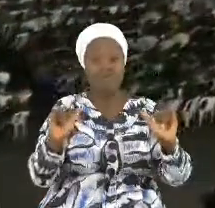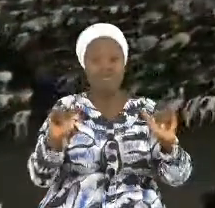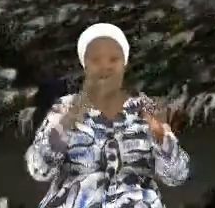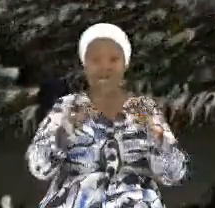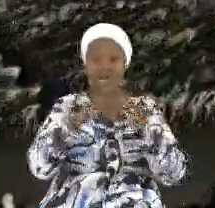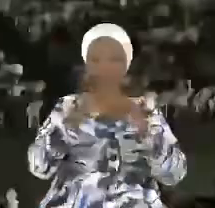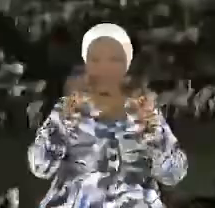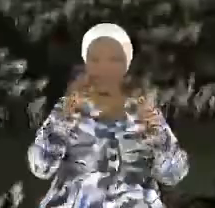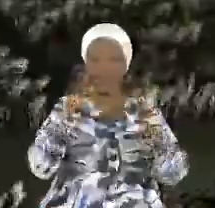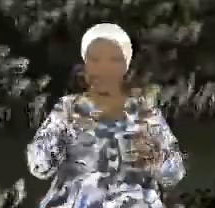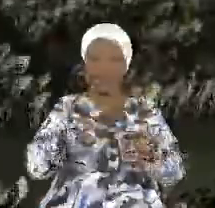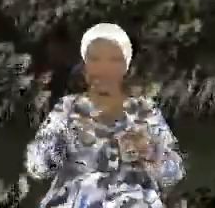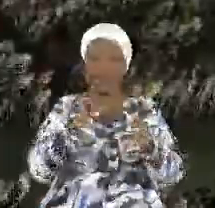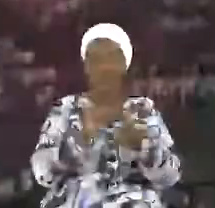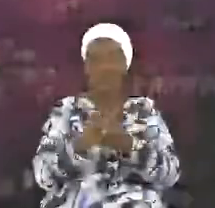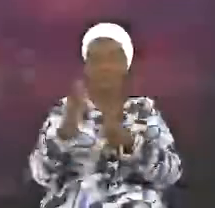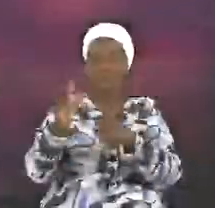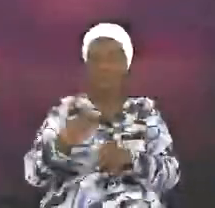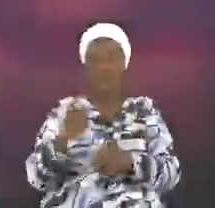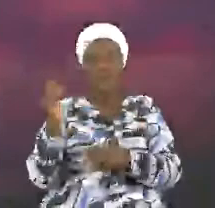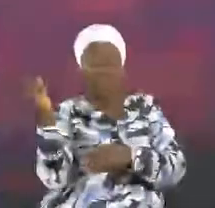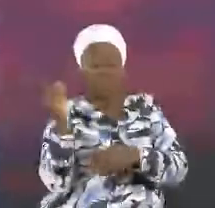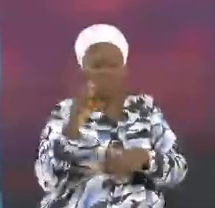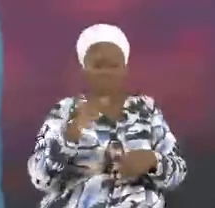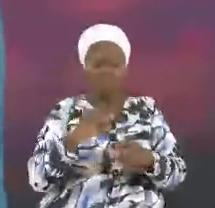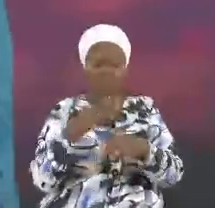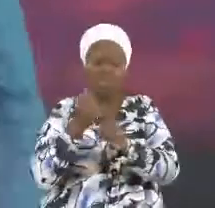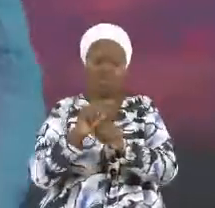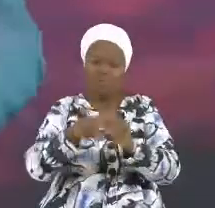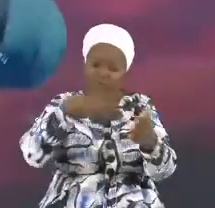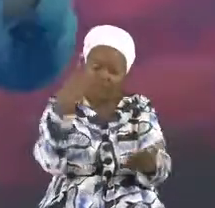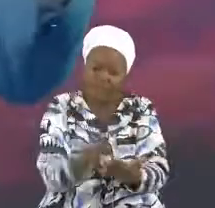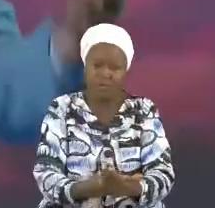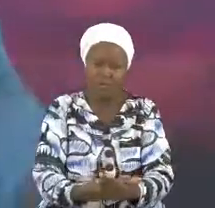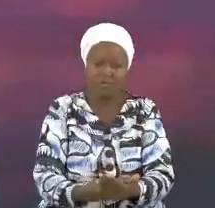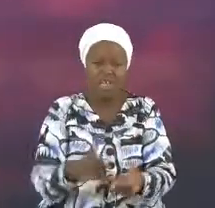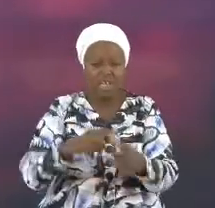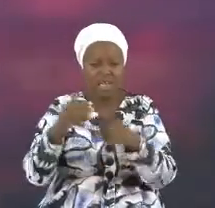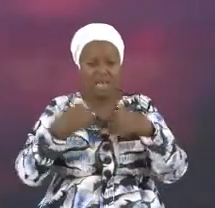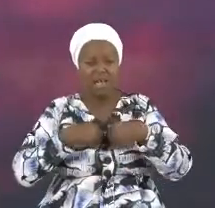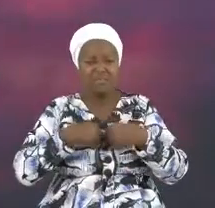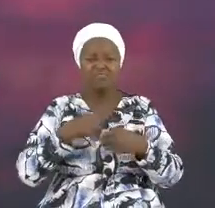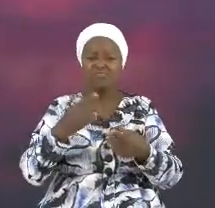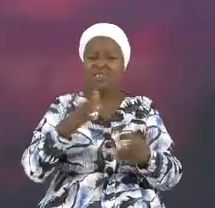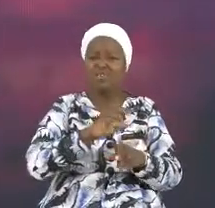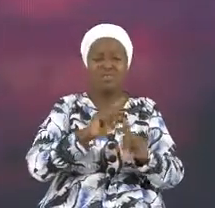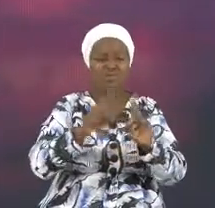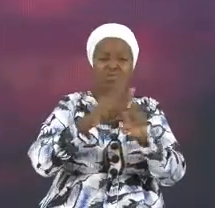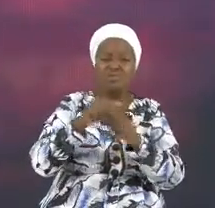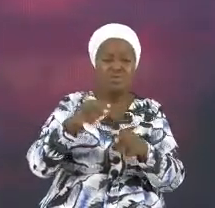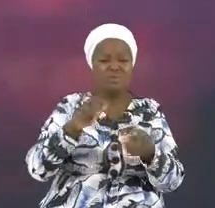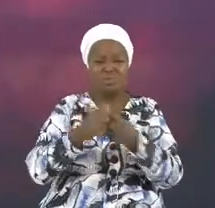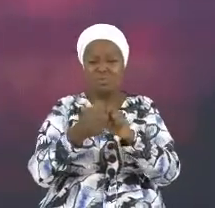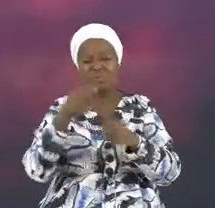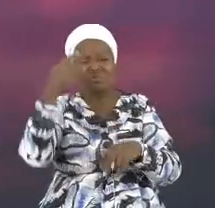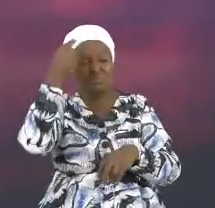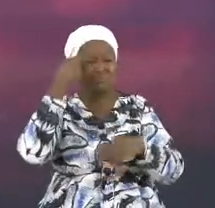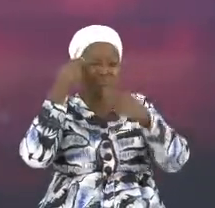Marks on his head because of injury. Marks on his body because of injury,